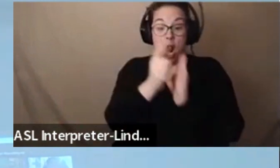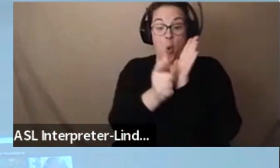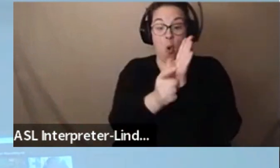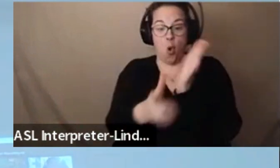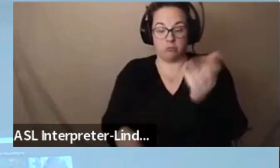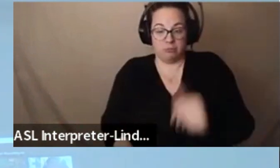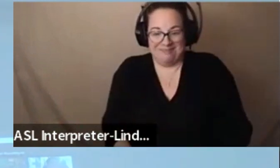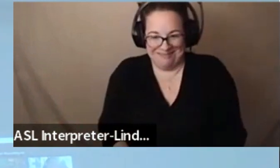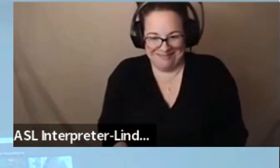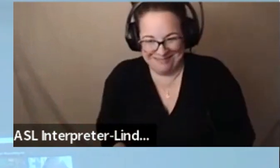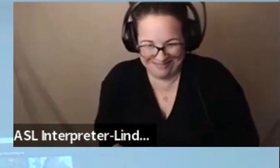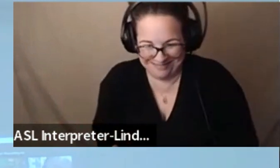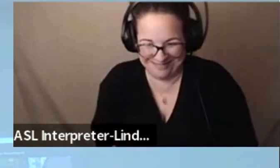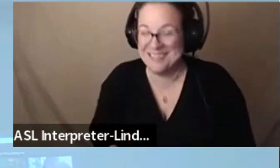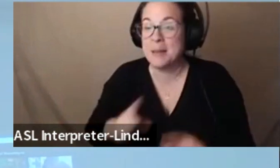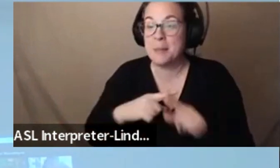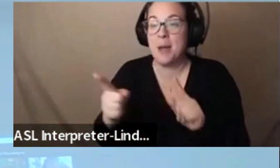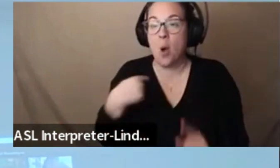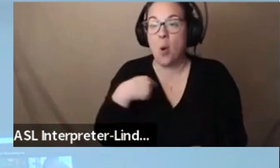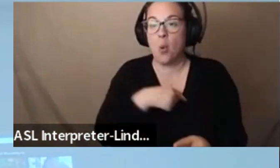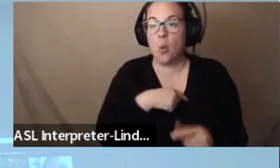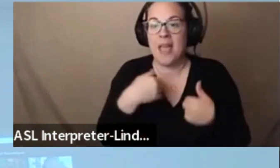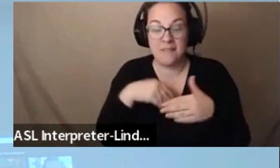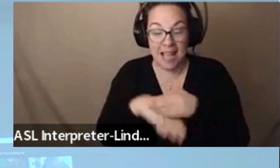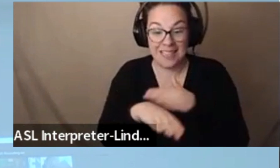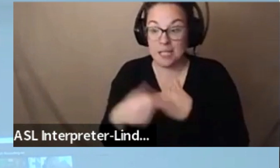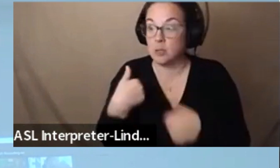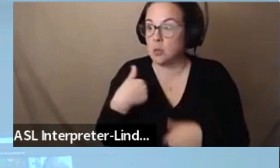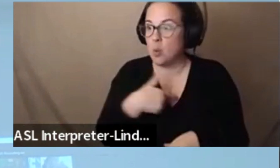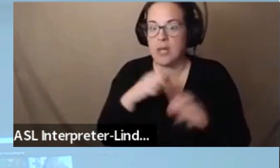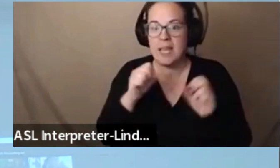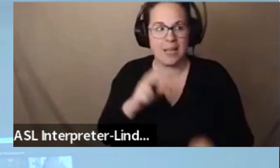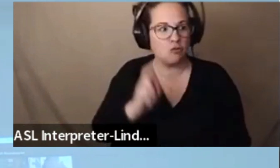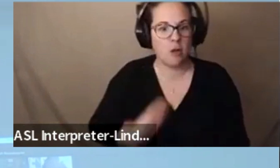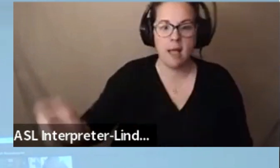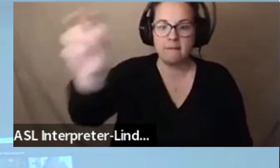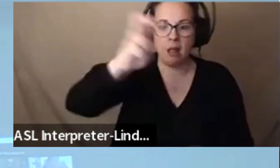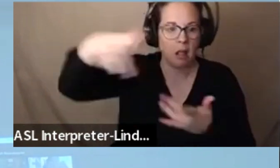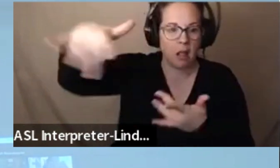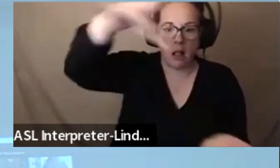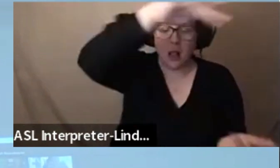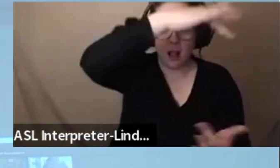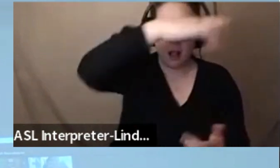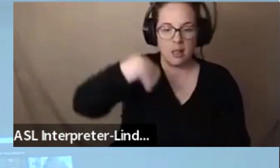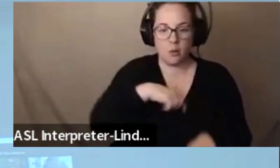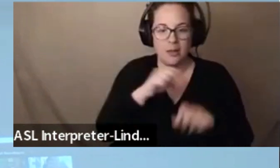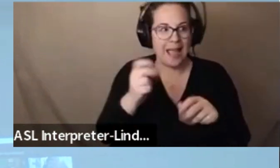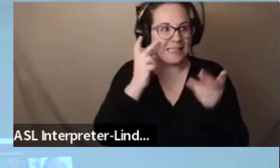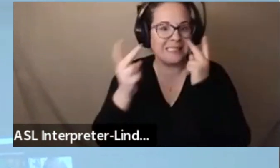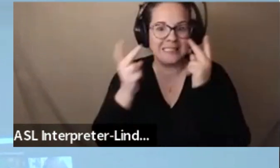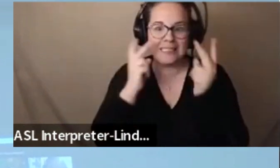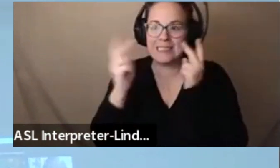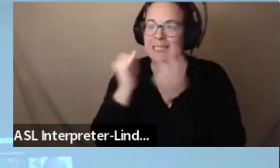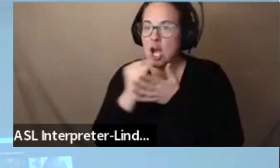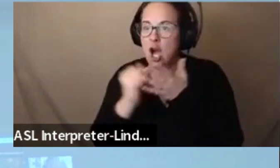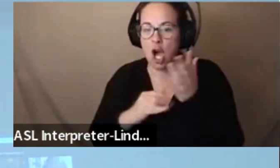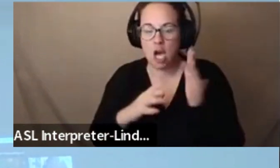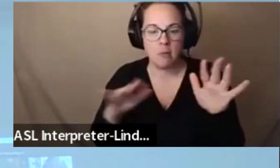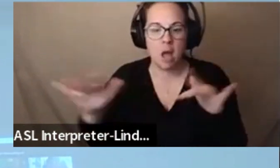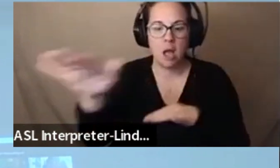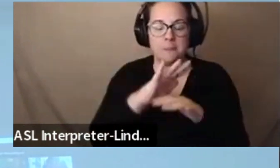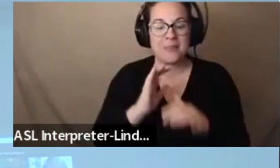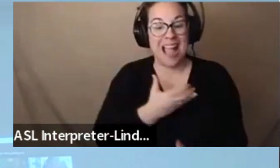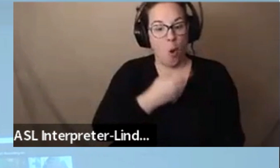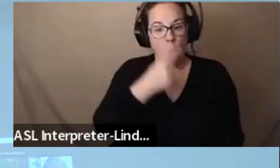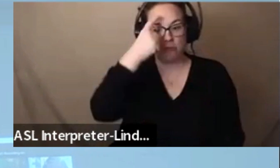again, it's not a law, but we have access to that because we can travel in the ways that he can't. We can see pictures and paintings, and